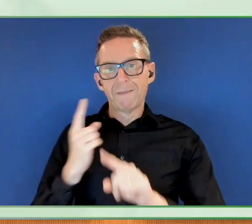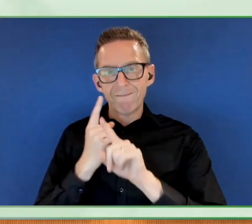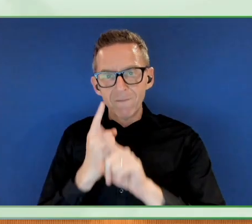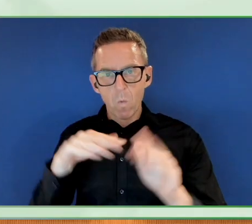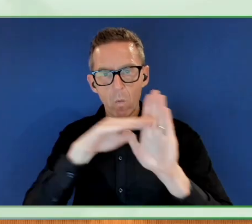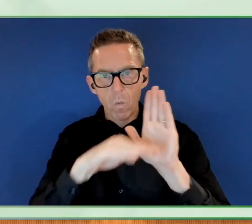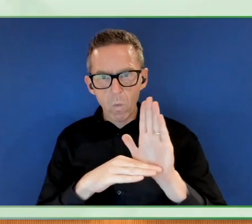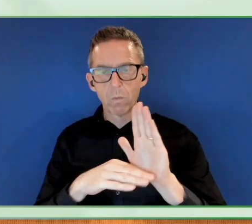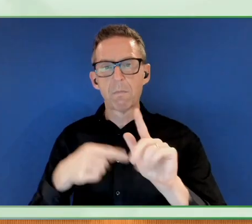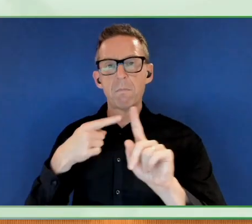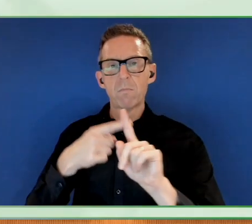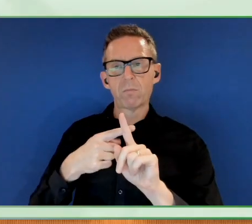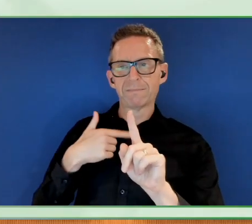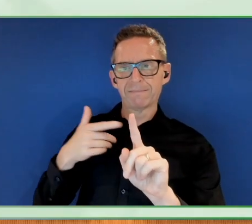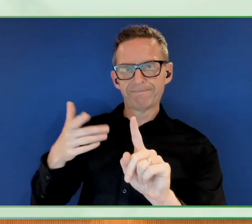And it works.